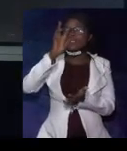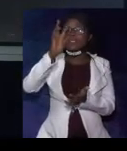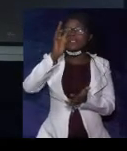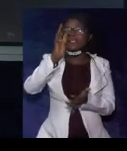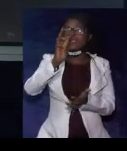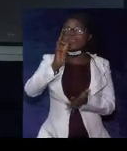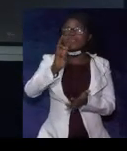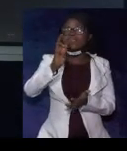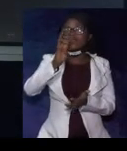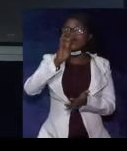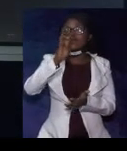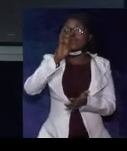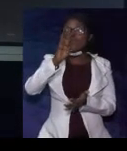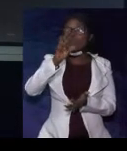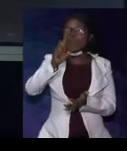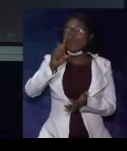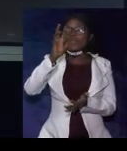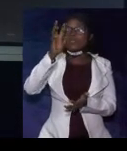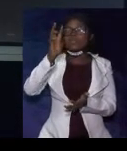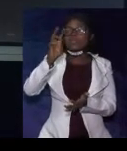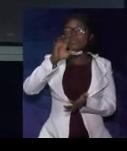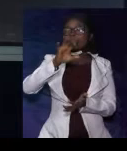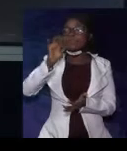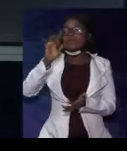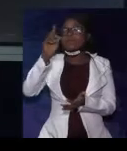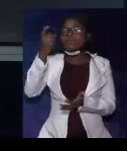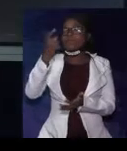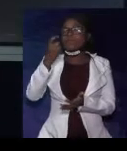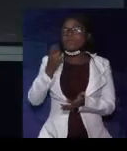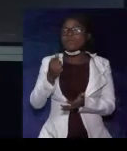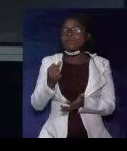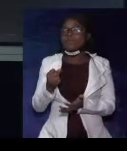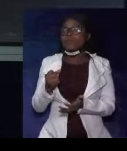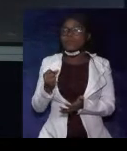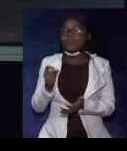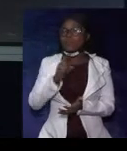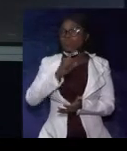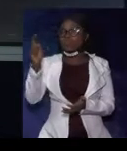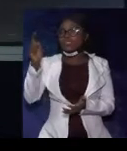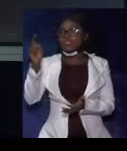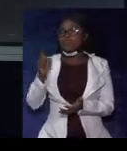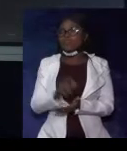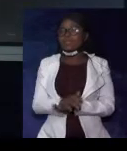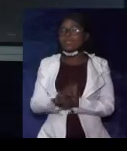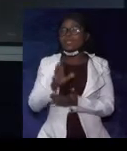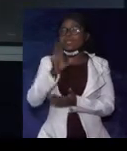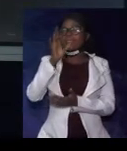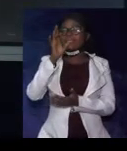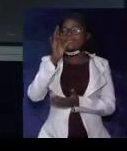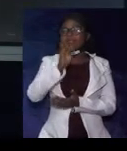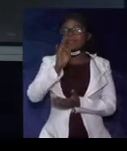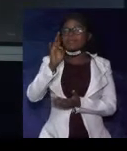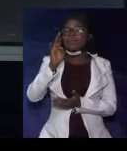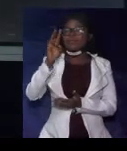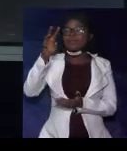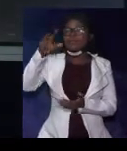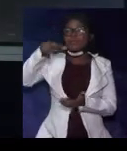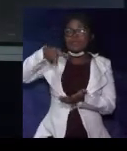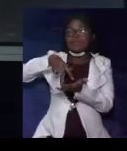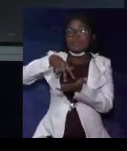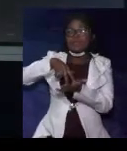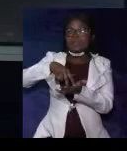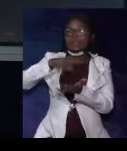one, unit or ones, thousands, million, billion, and trillion. So 7 is 7 trillion. 7